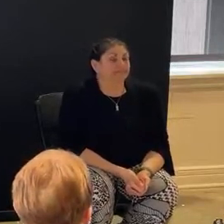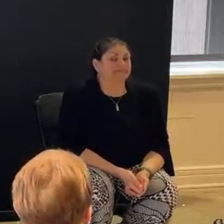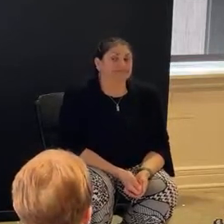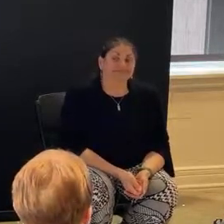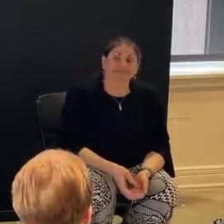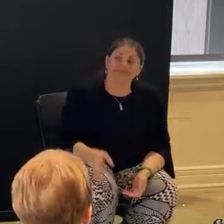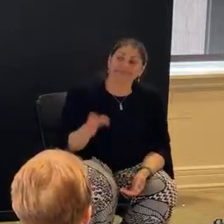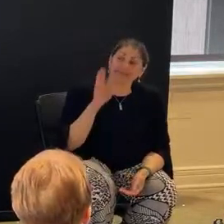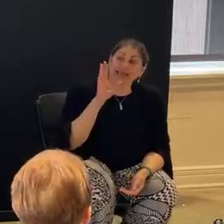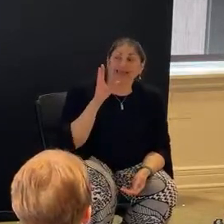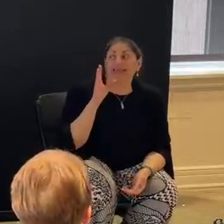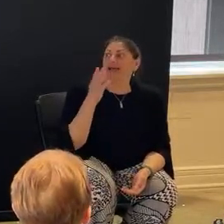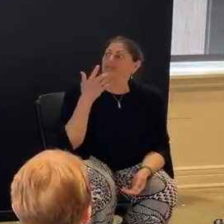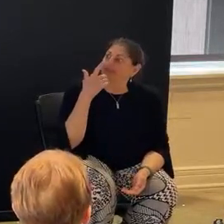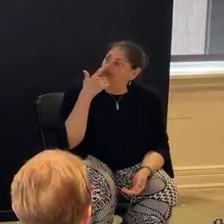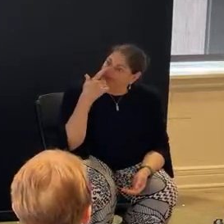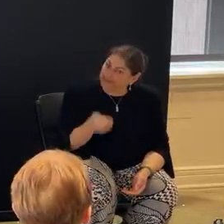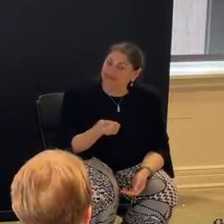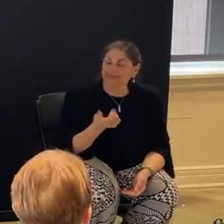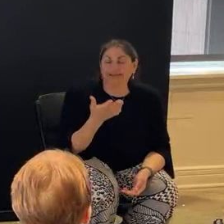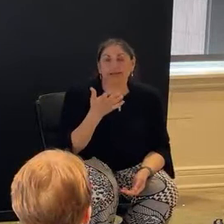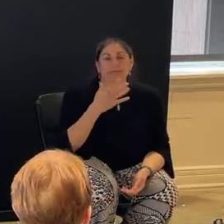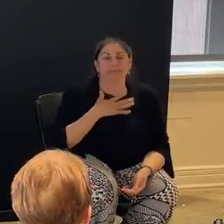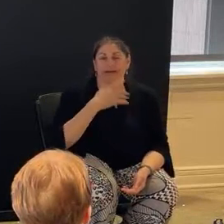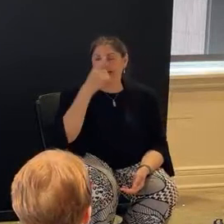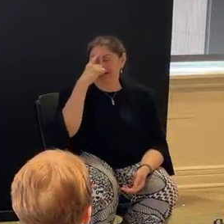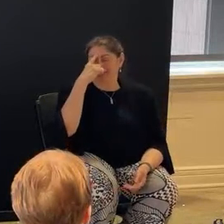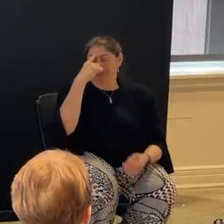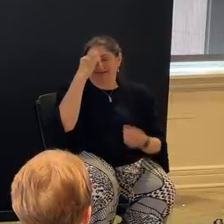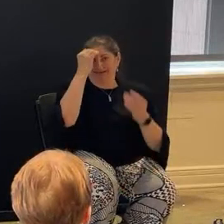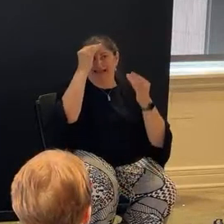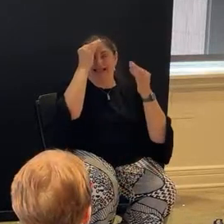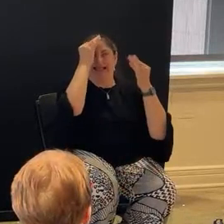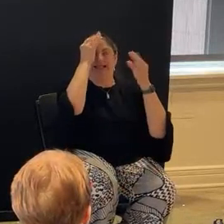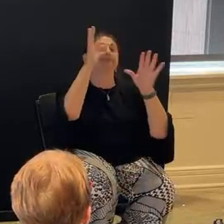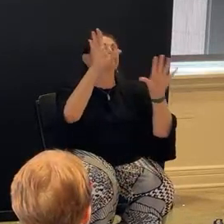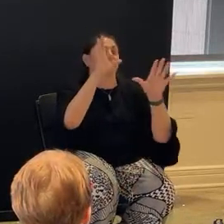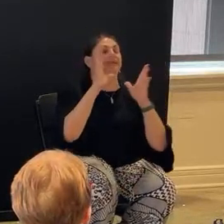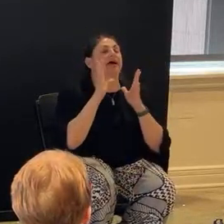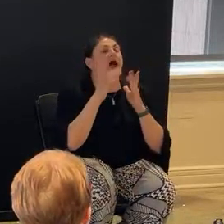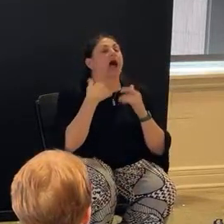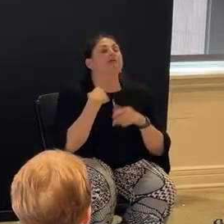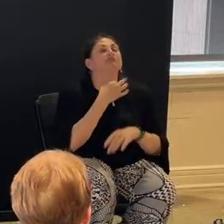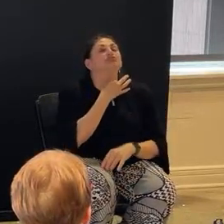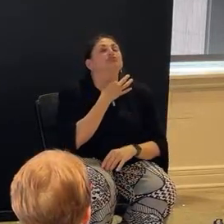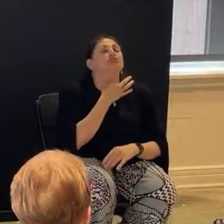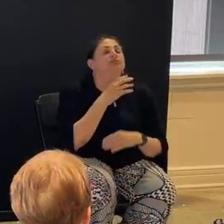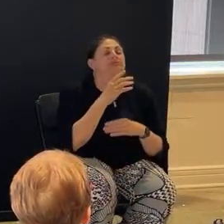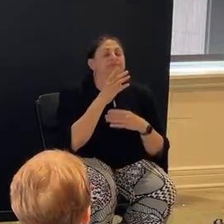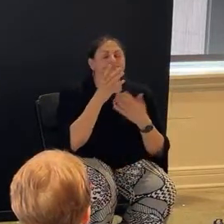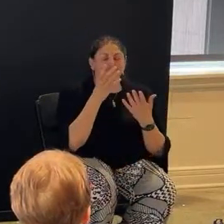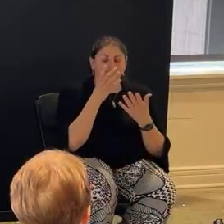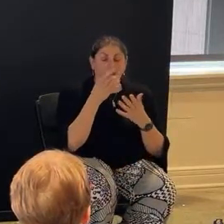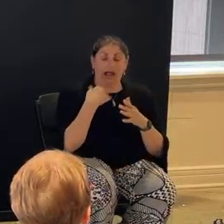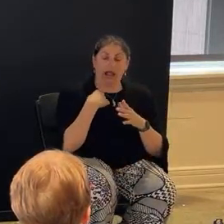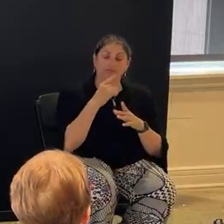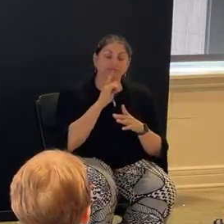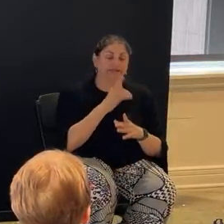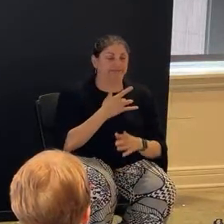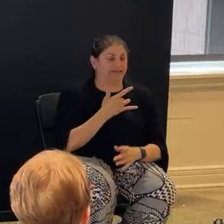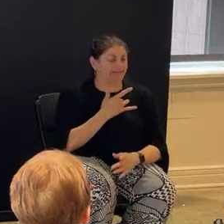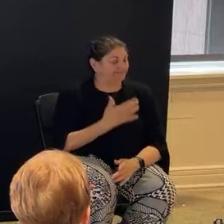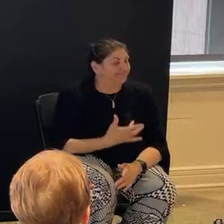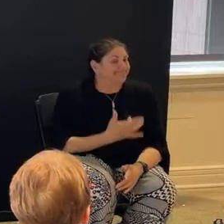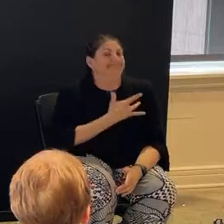so that was so interesting. My brain is just like spinning. But one of the things I'm wondering is, I was really struck by